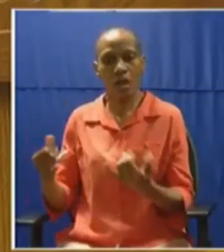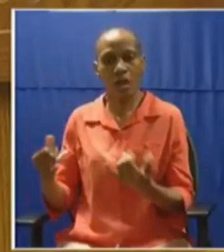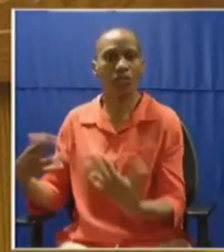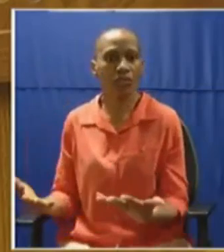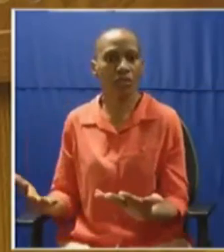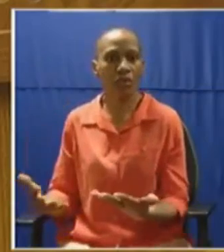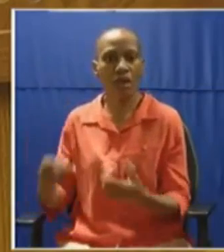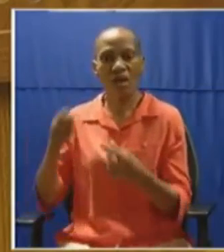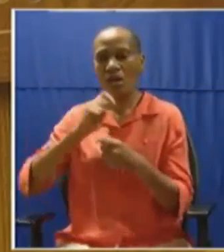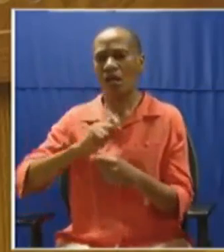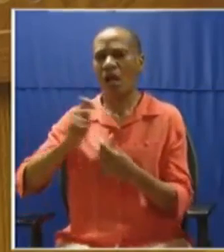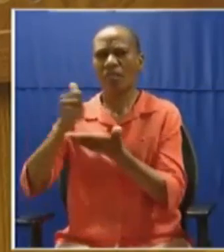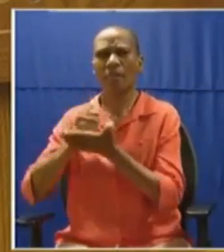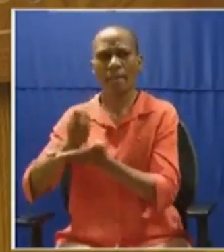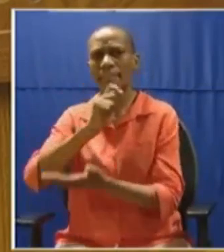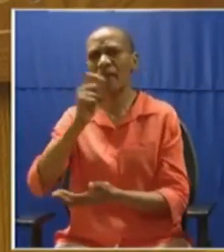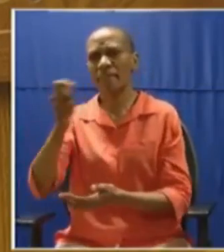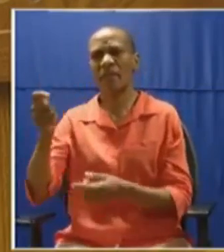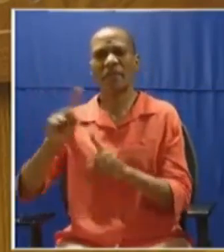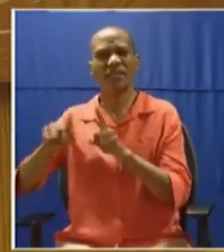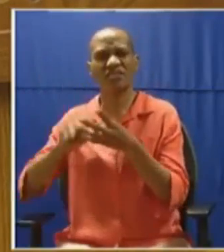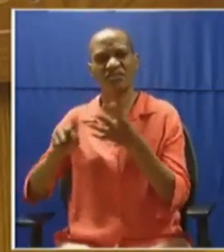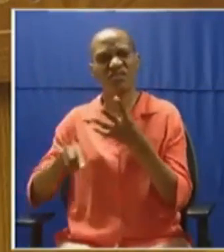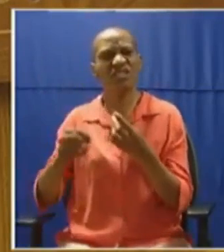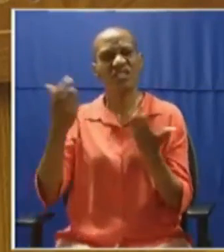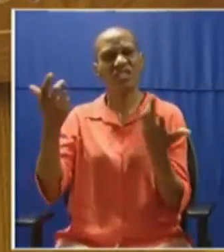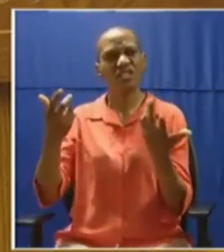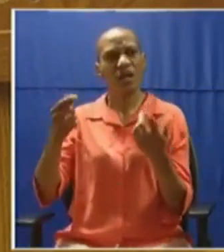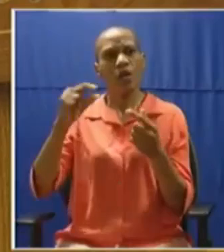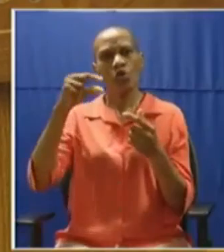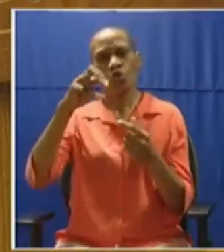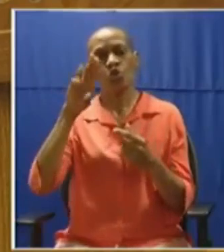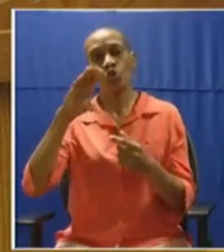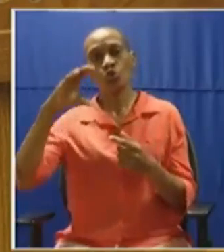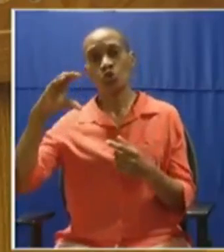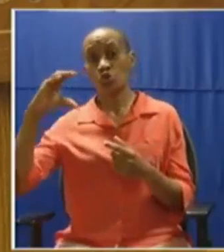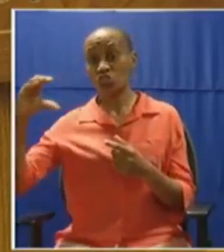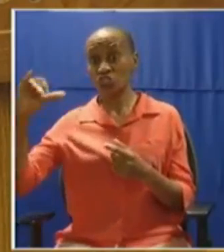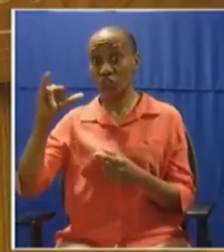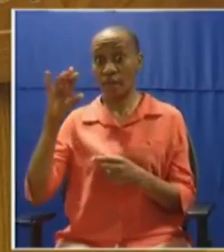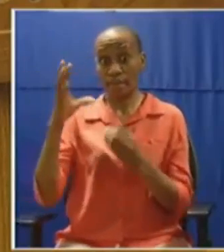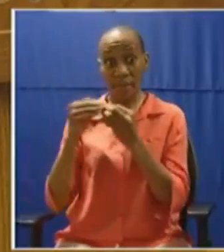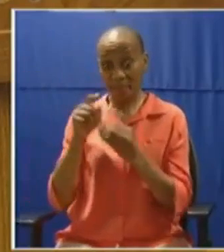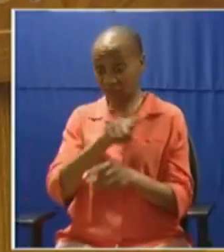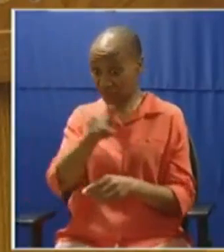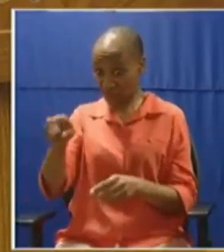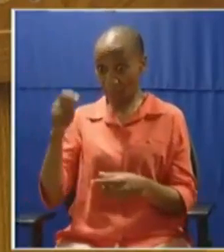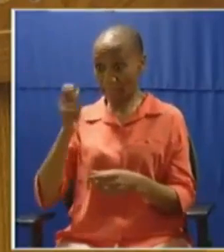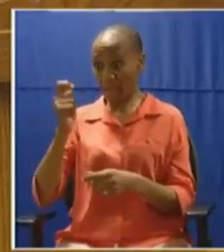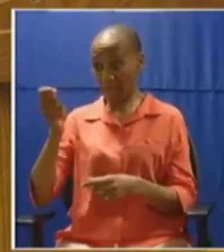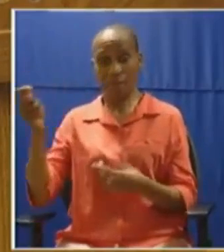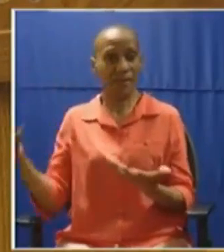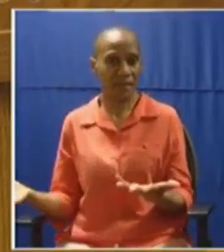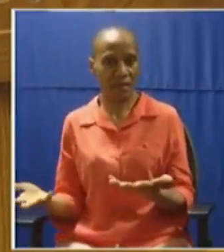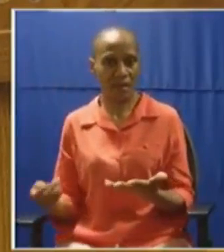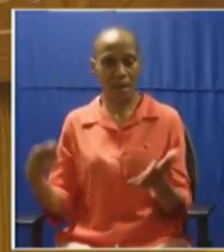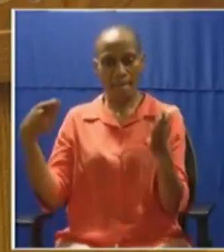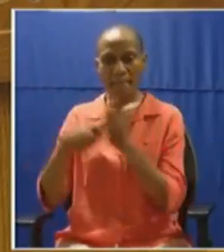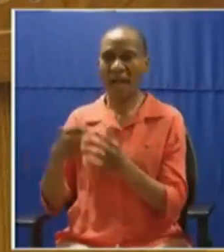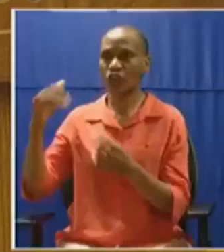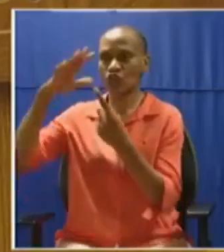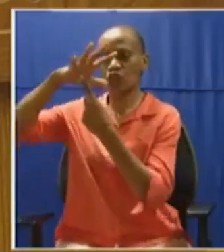the luxurious lifestyles of neo-Marxist Gucci revolutionaries like some members of this House, to buy helicopters